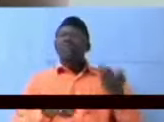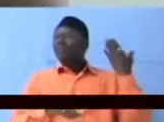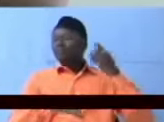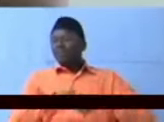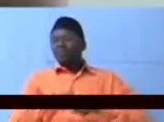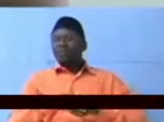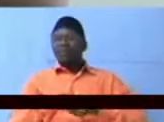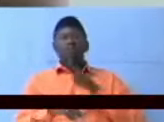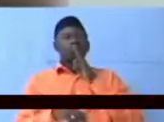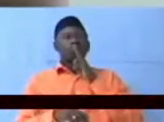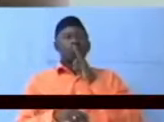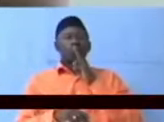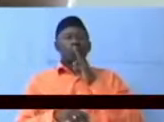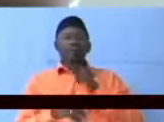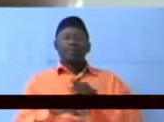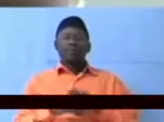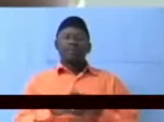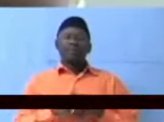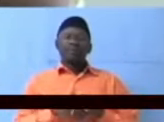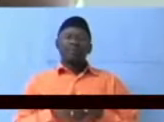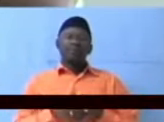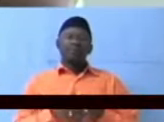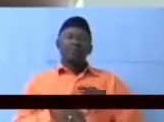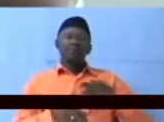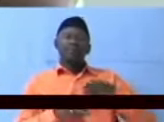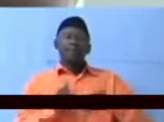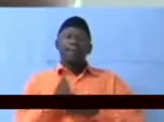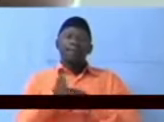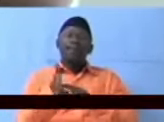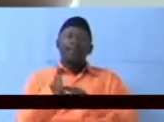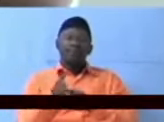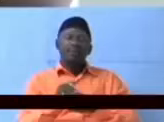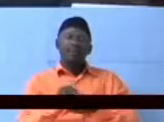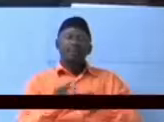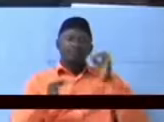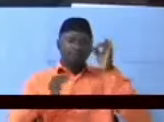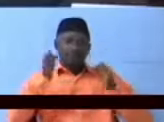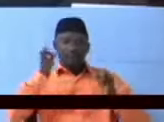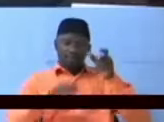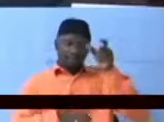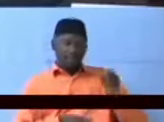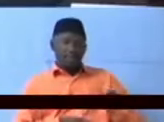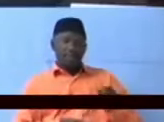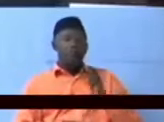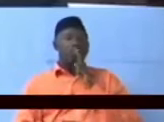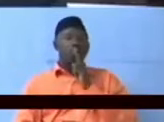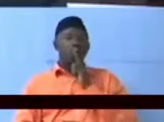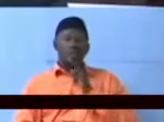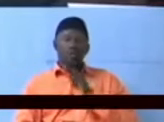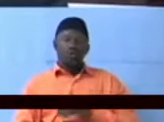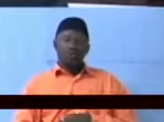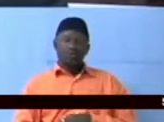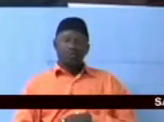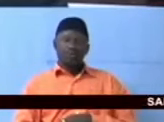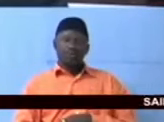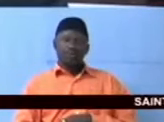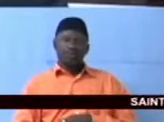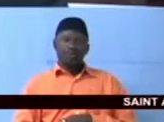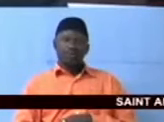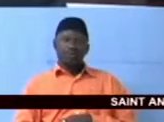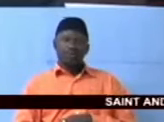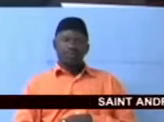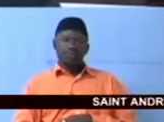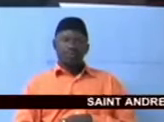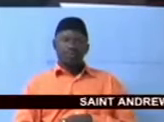Kanifing magistrate ci até kay bo kan moy won até kat bu mag ba fa nekkon. The principal was one Mr. Your